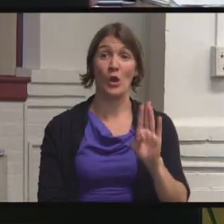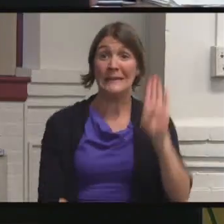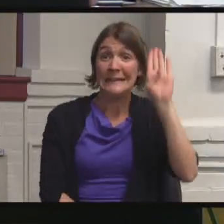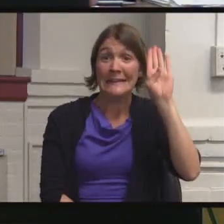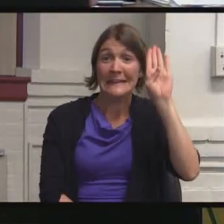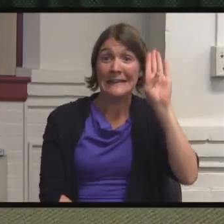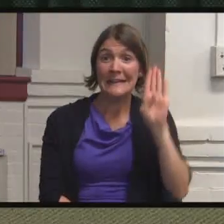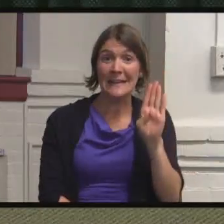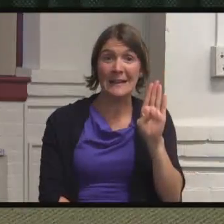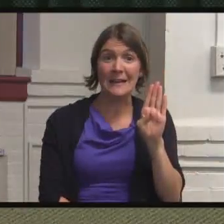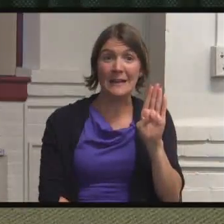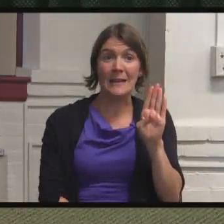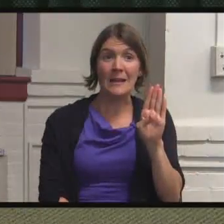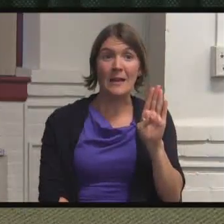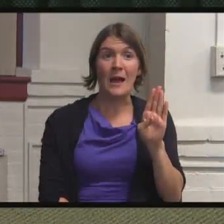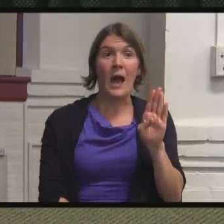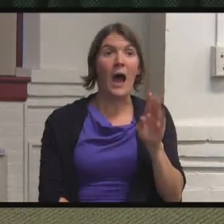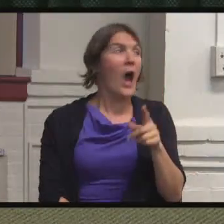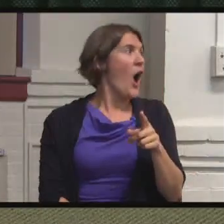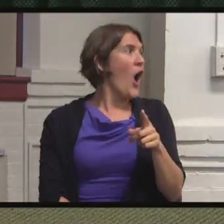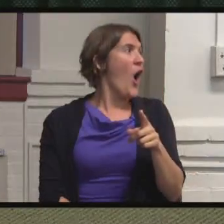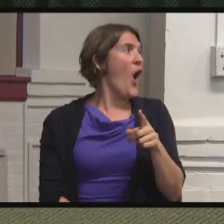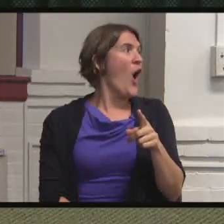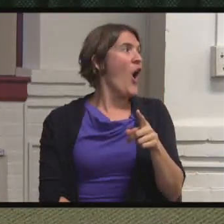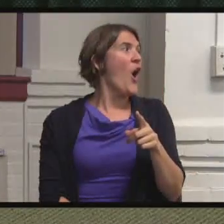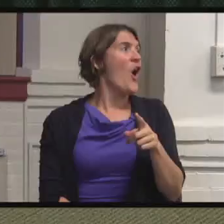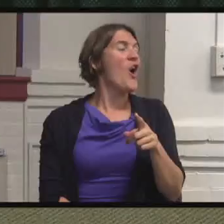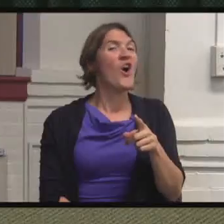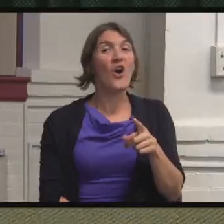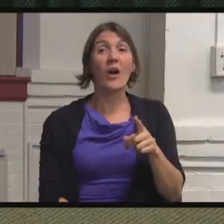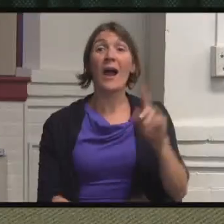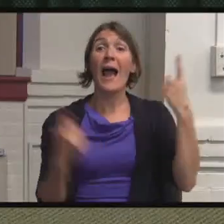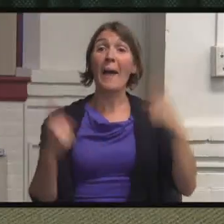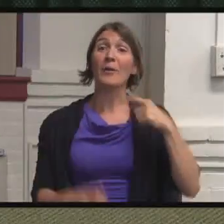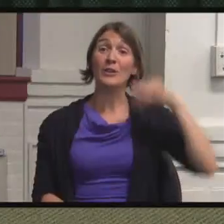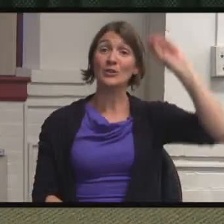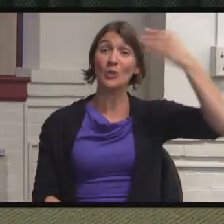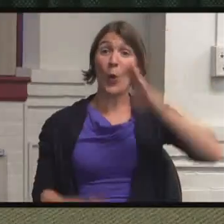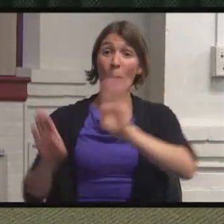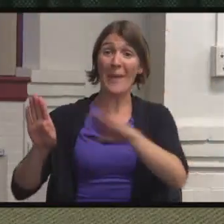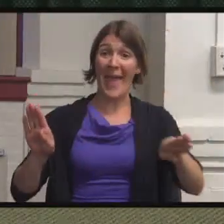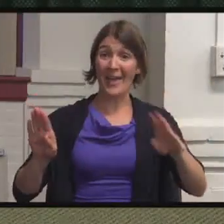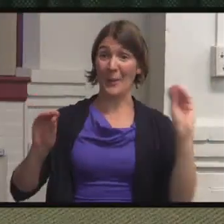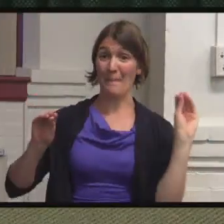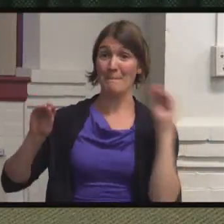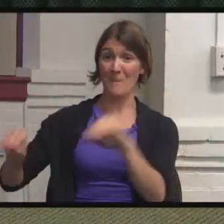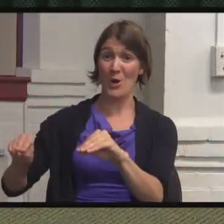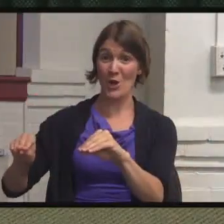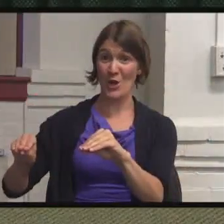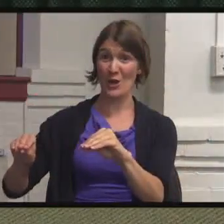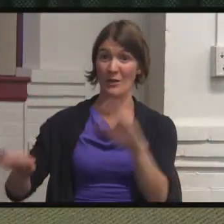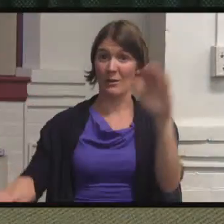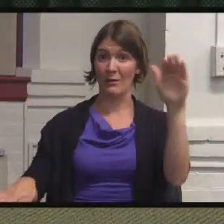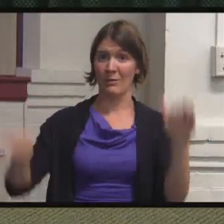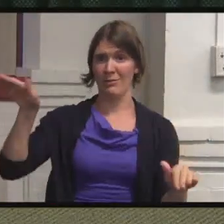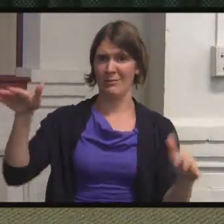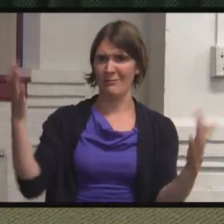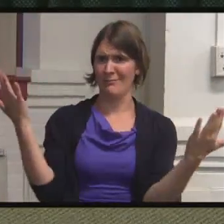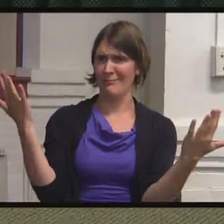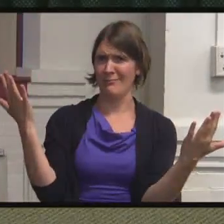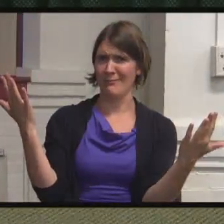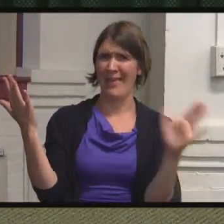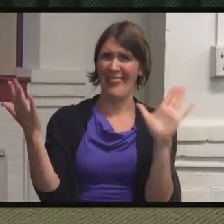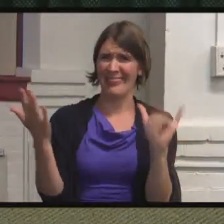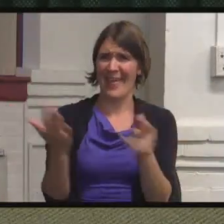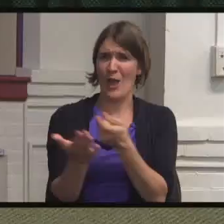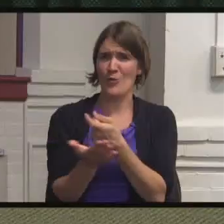See, I think we lost the balance when the solar panels were put in, because I just felt that they were.